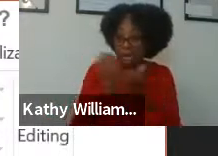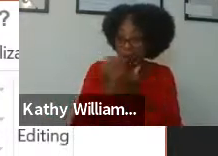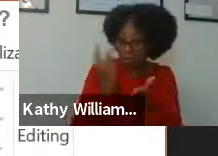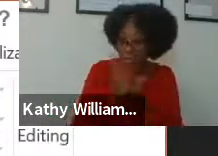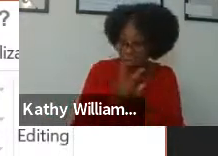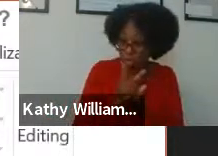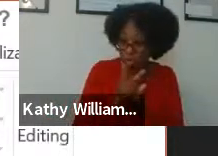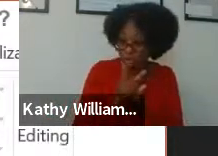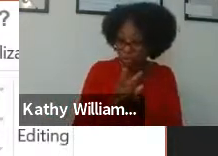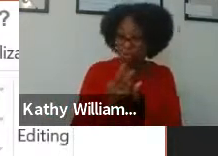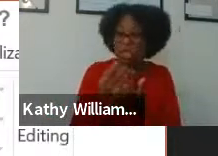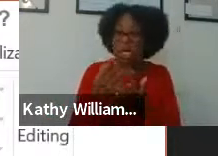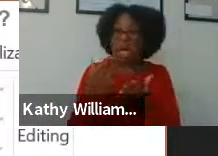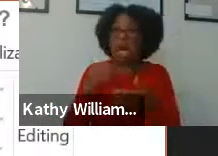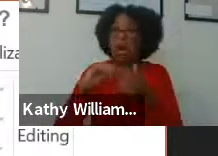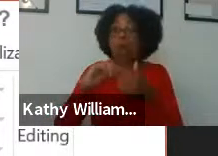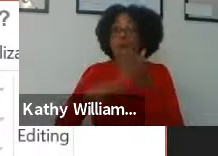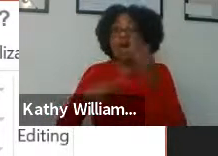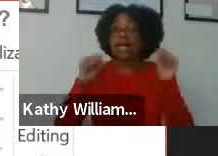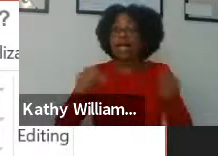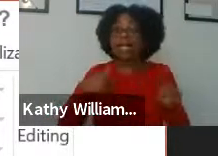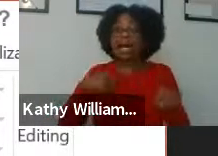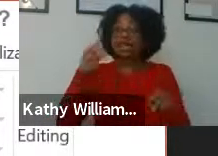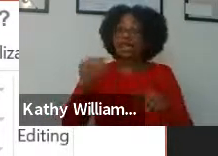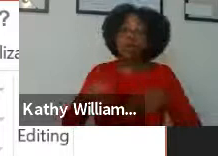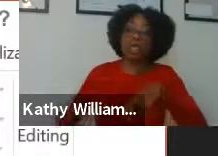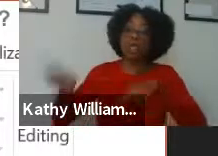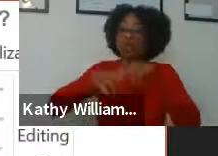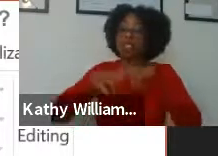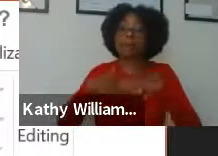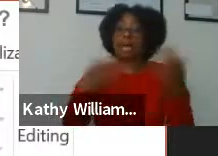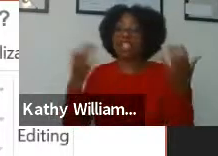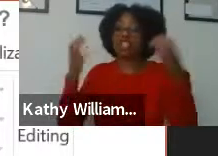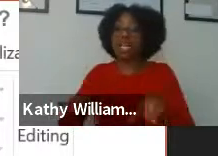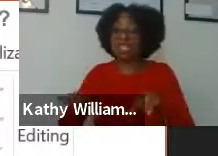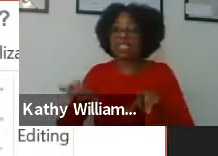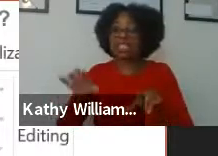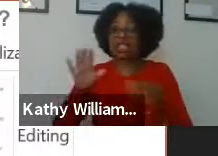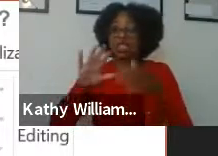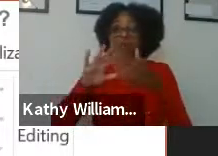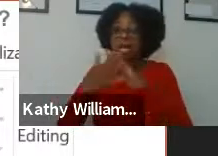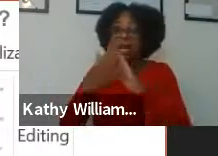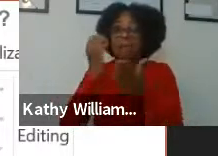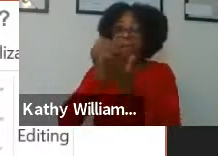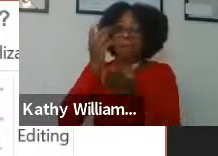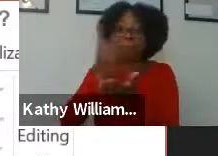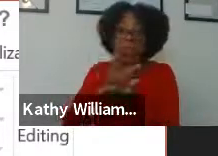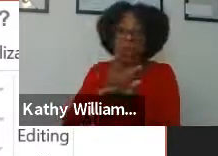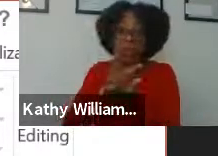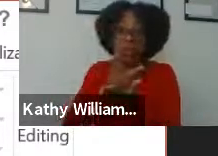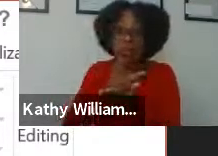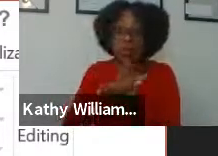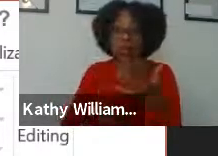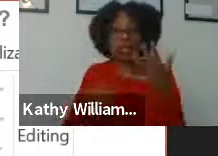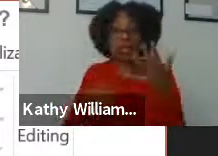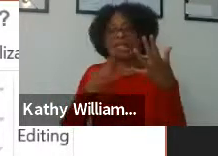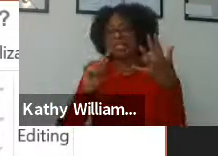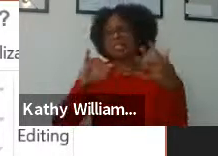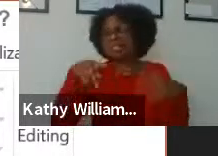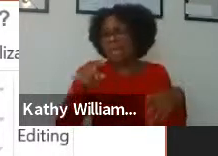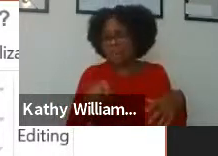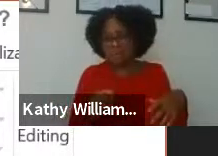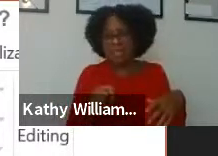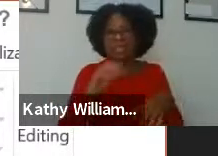to increase your chances of being approved? And then tips on appealing